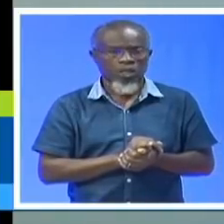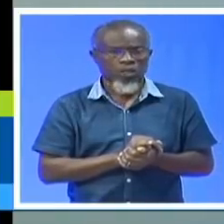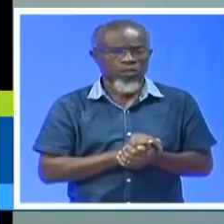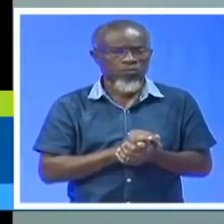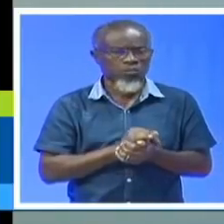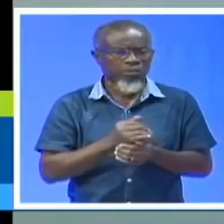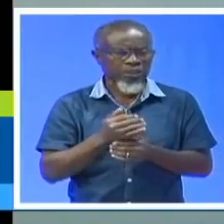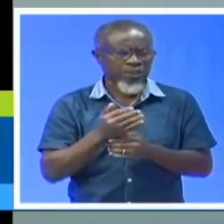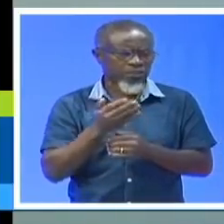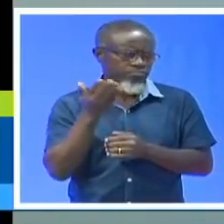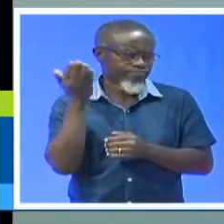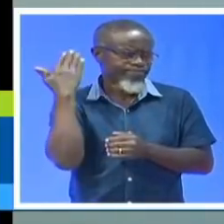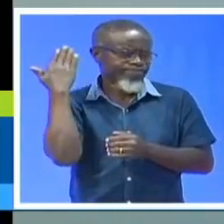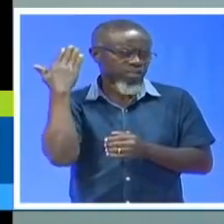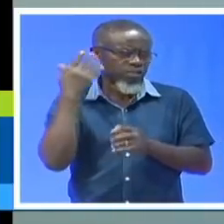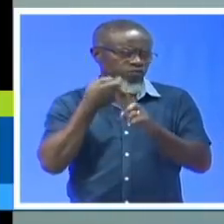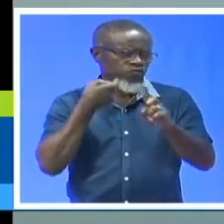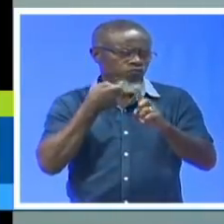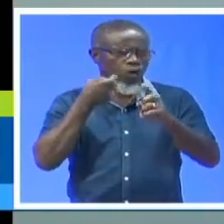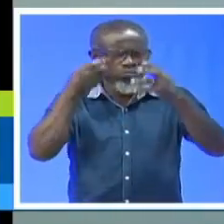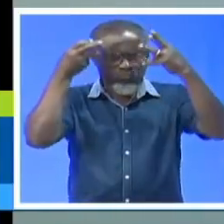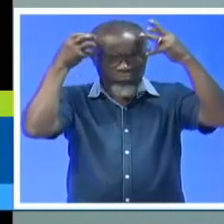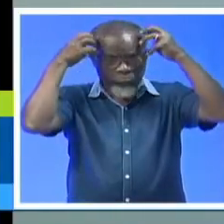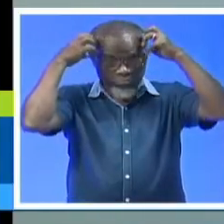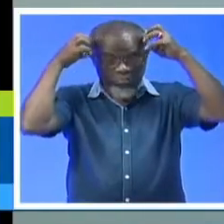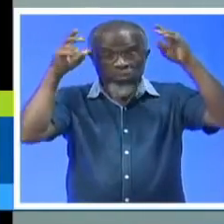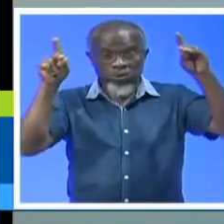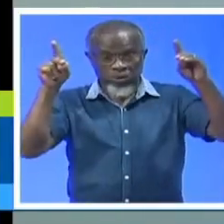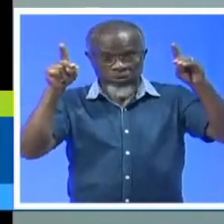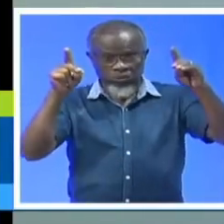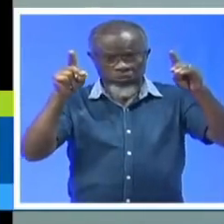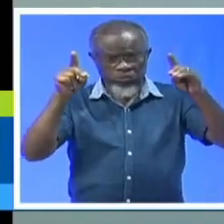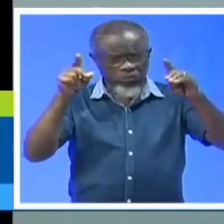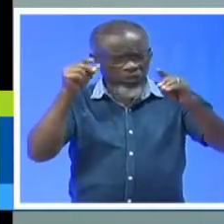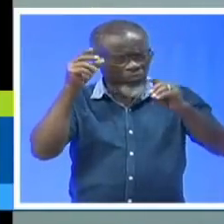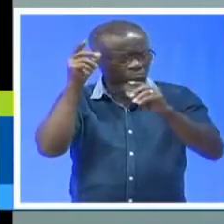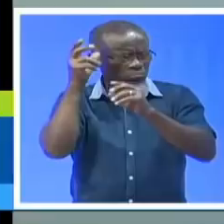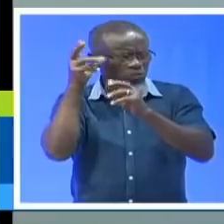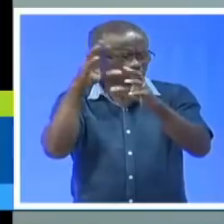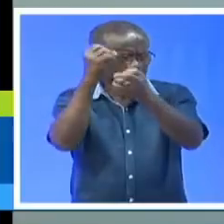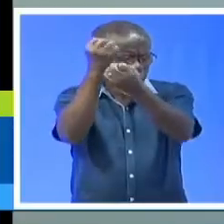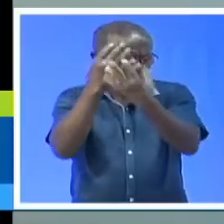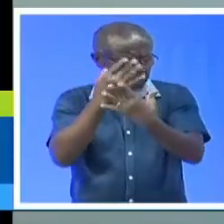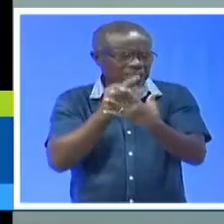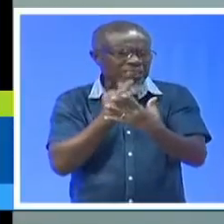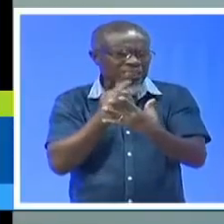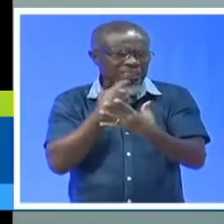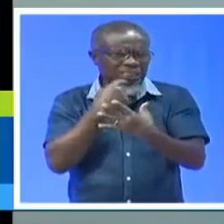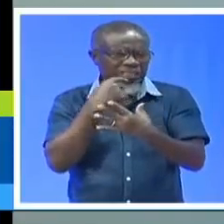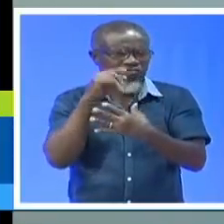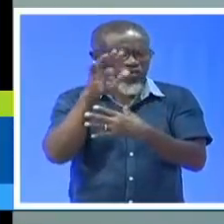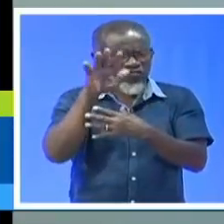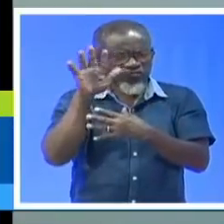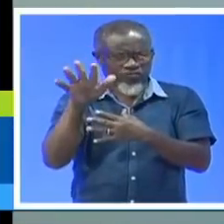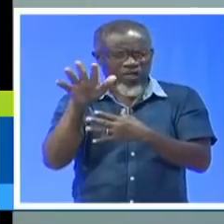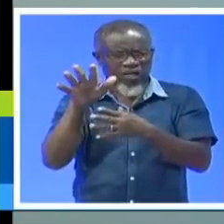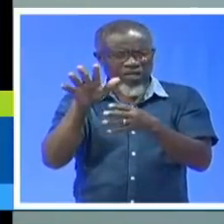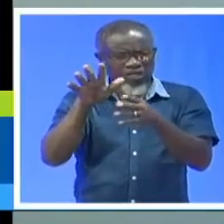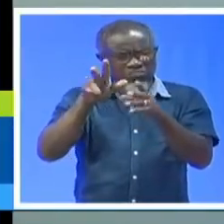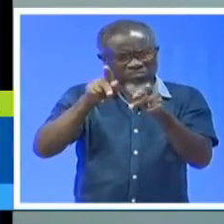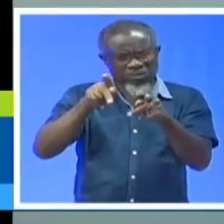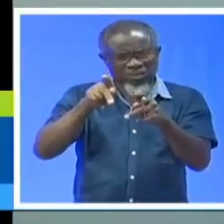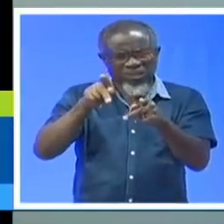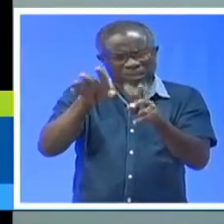education system, I think we got that 55 people contracted COVID. Can you tell us how many students have contracted COVID since